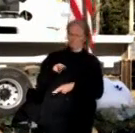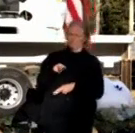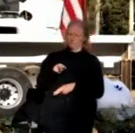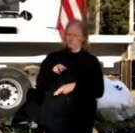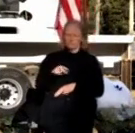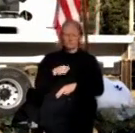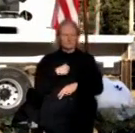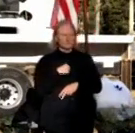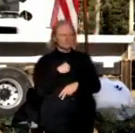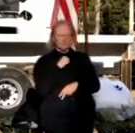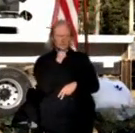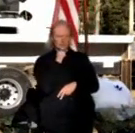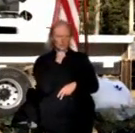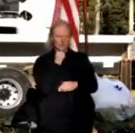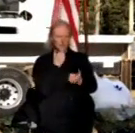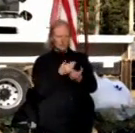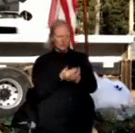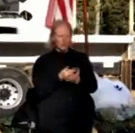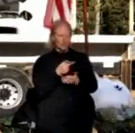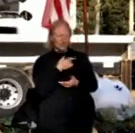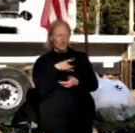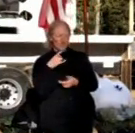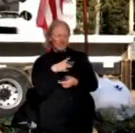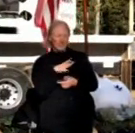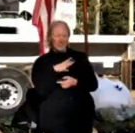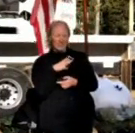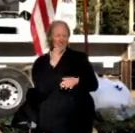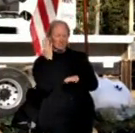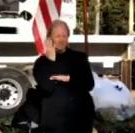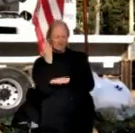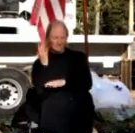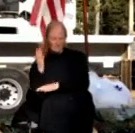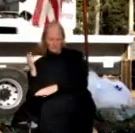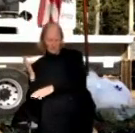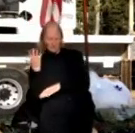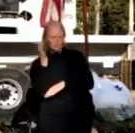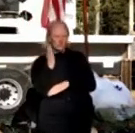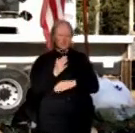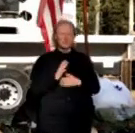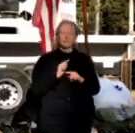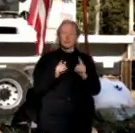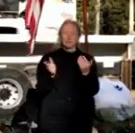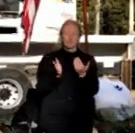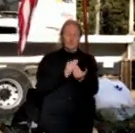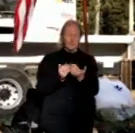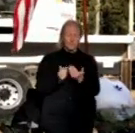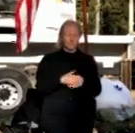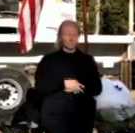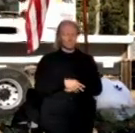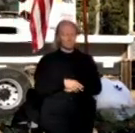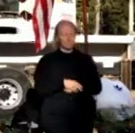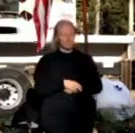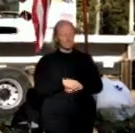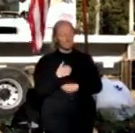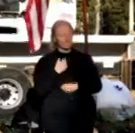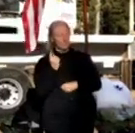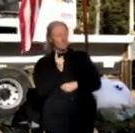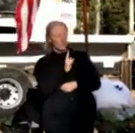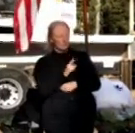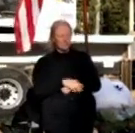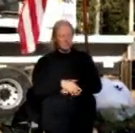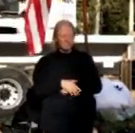good, because she didn't much like me cutting up there on that timber. But at any rate, I walked up there, and she